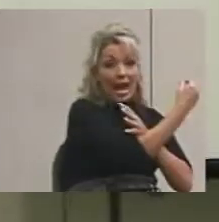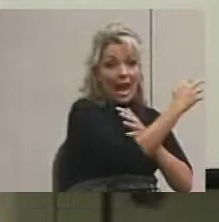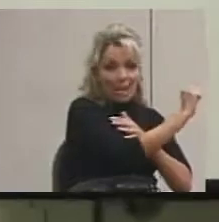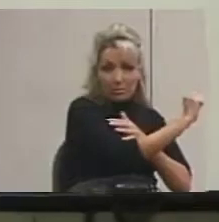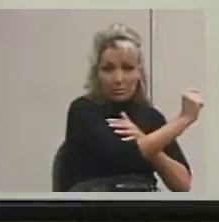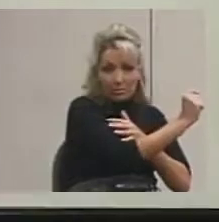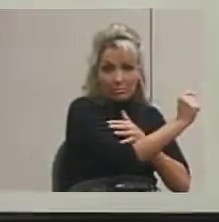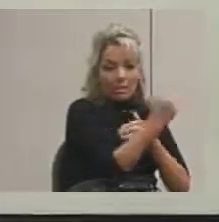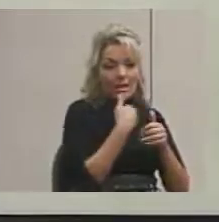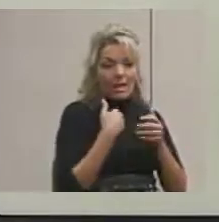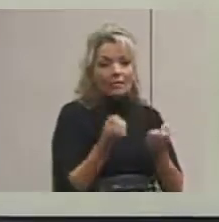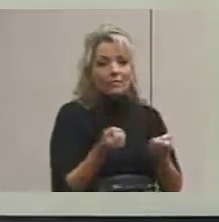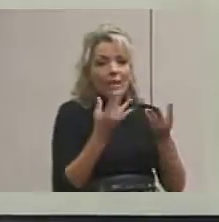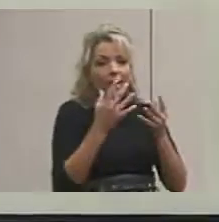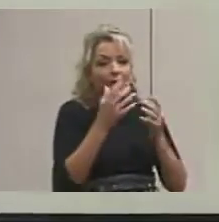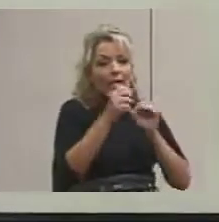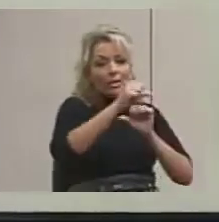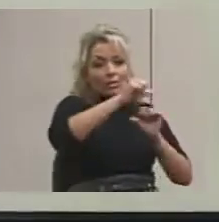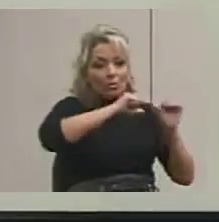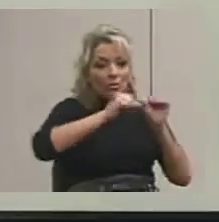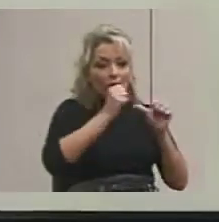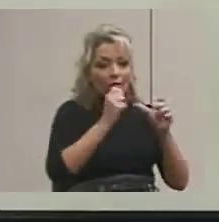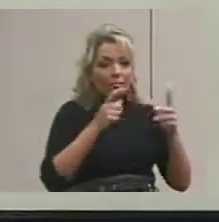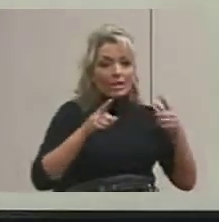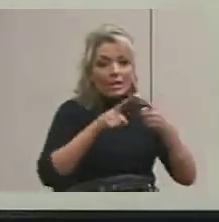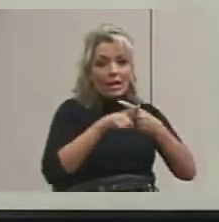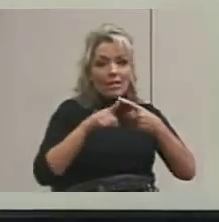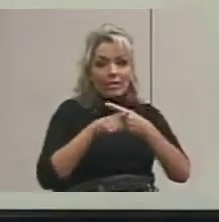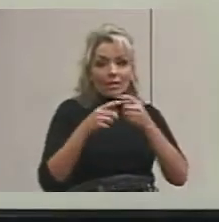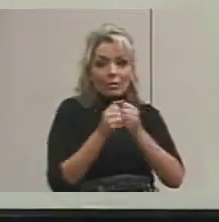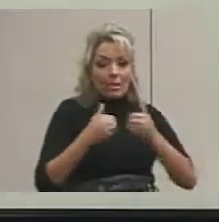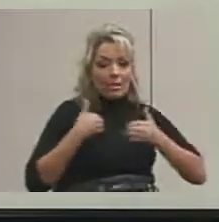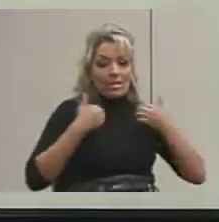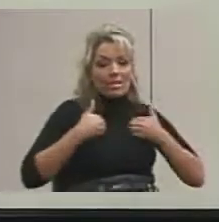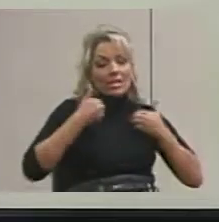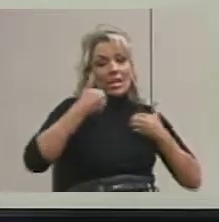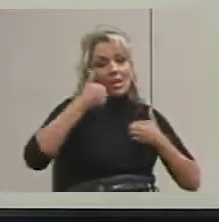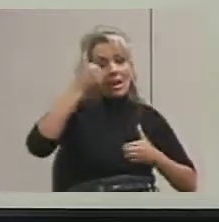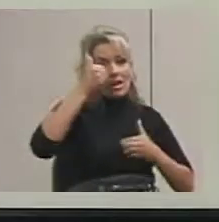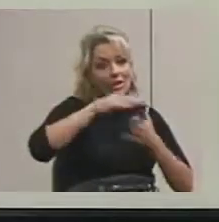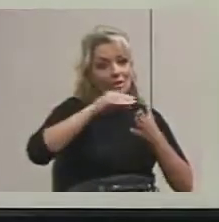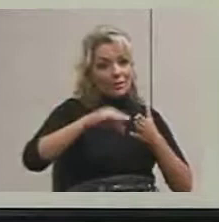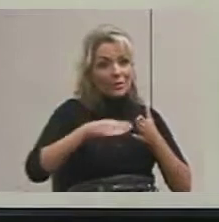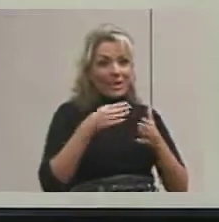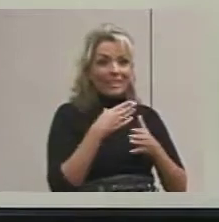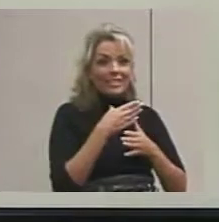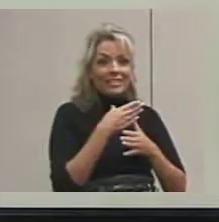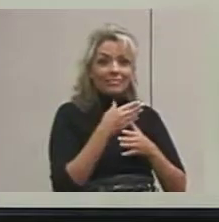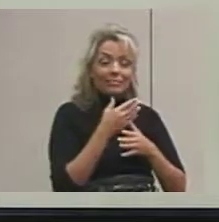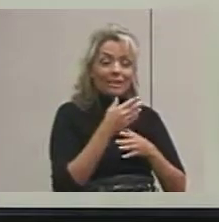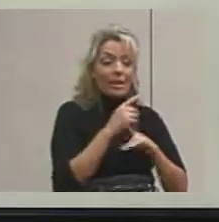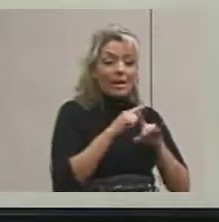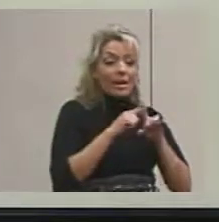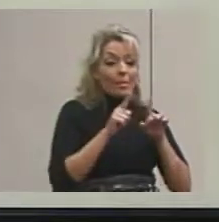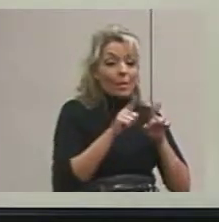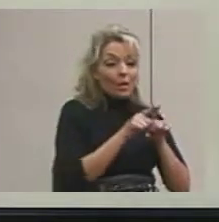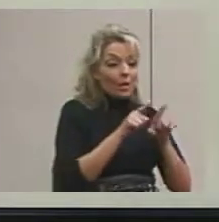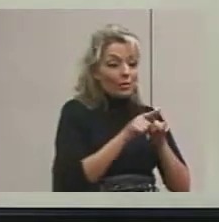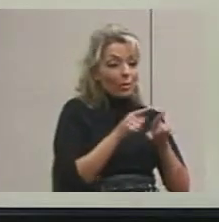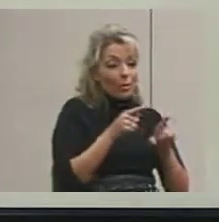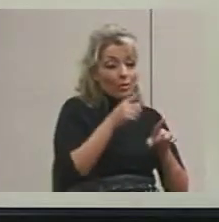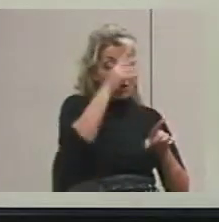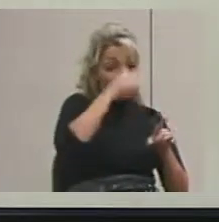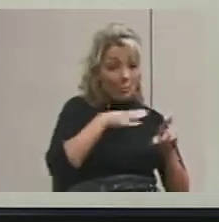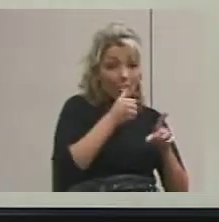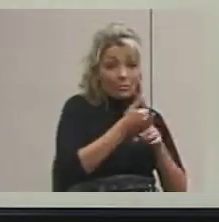because there were a lot of social conflicts between some younger students and he that he's real manipulative of. But he's also the liar I was talking